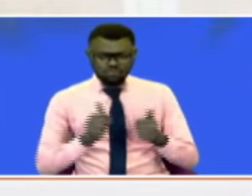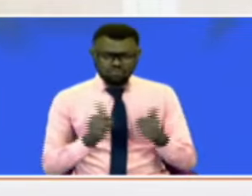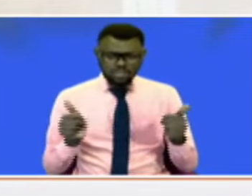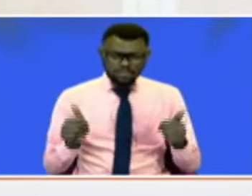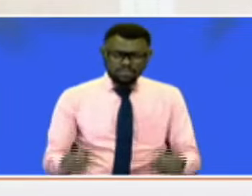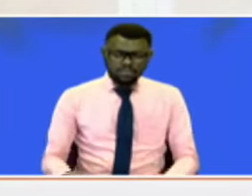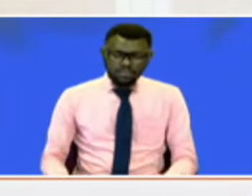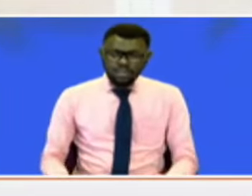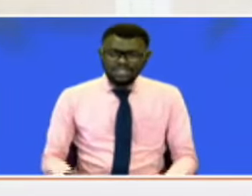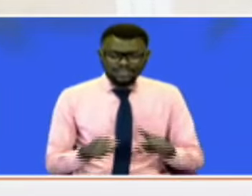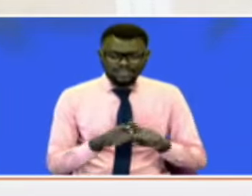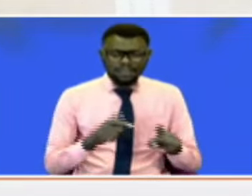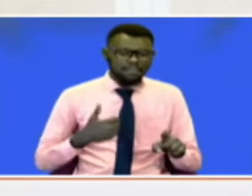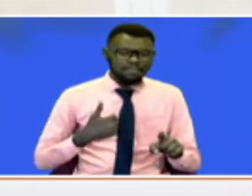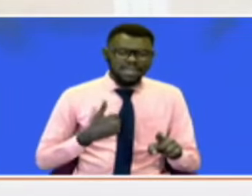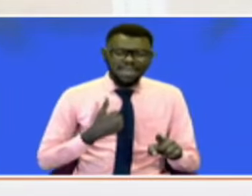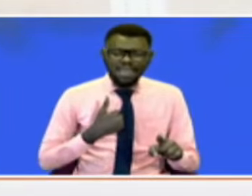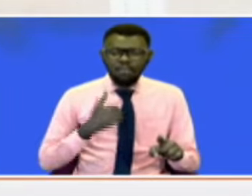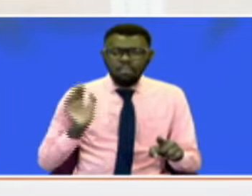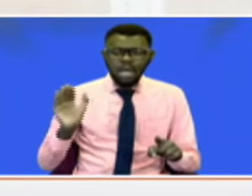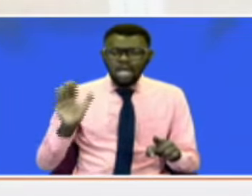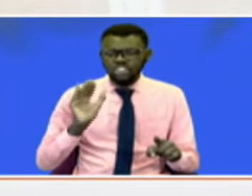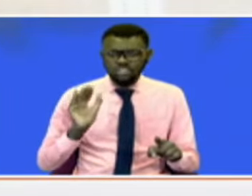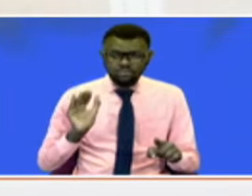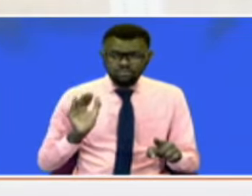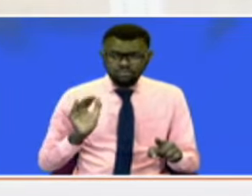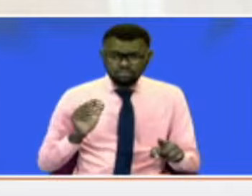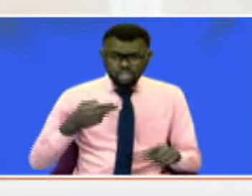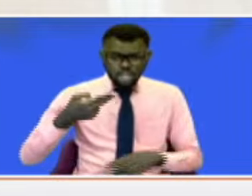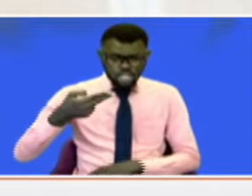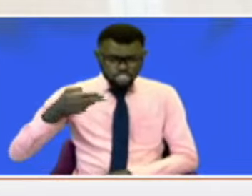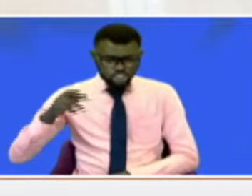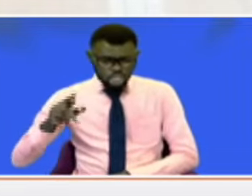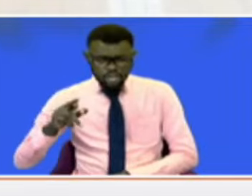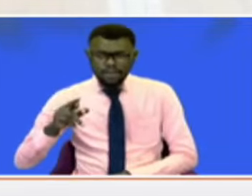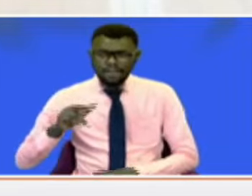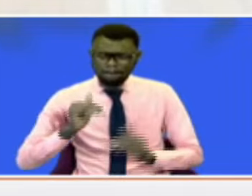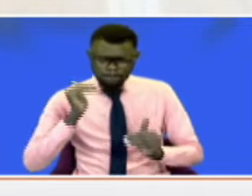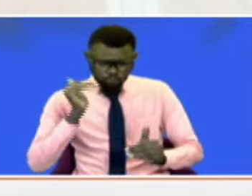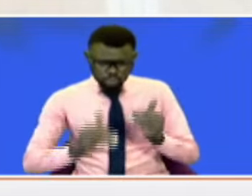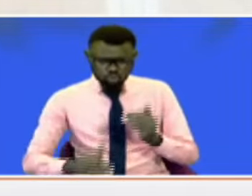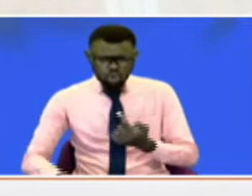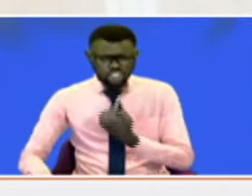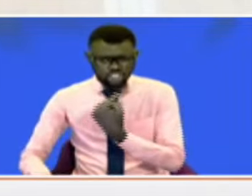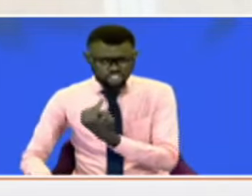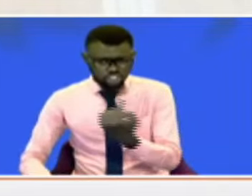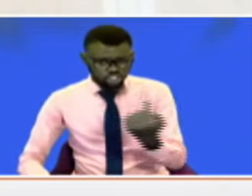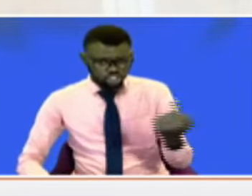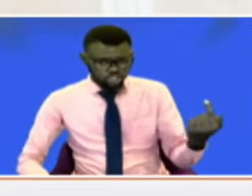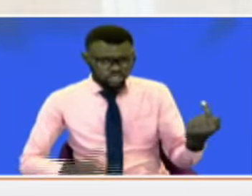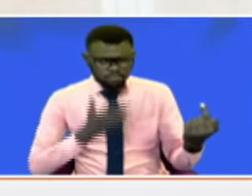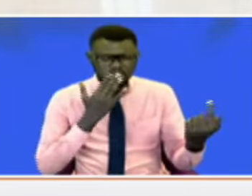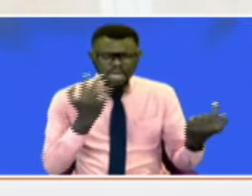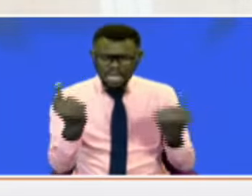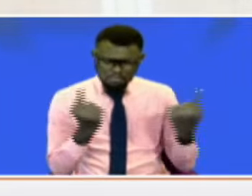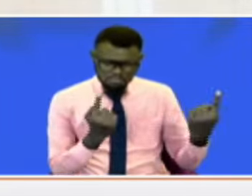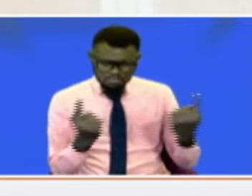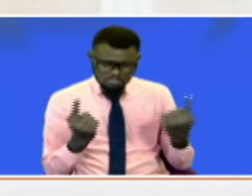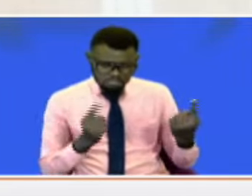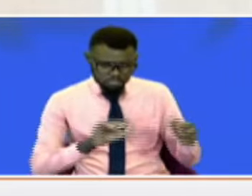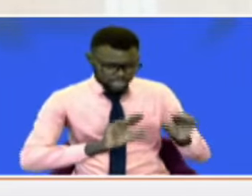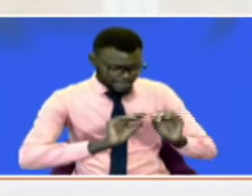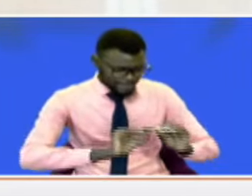upon HR professionals to come and be certified. We have become more agile